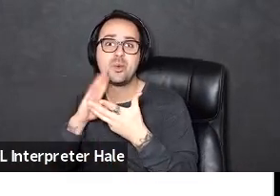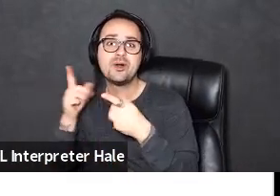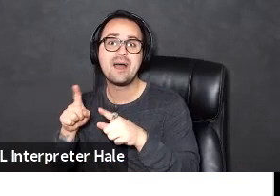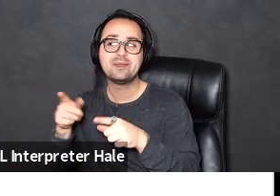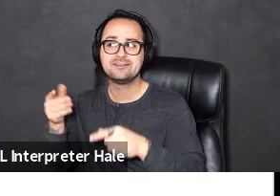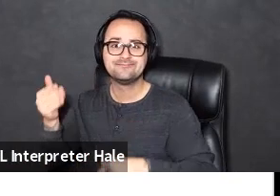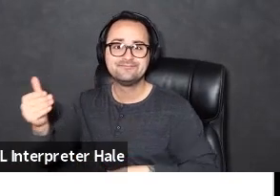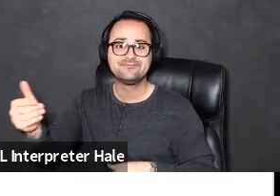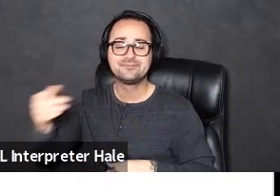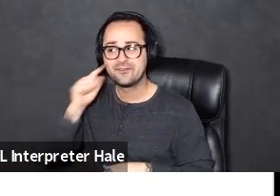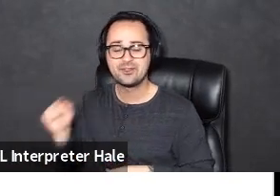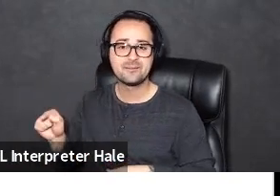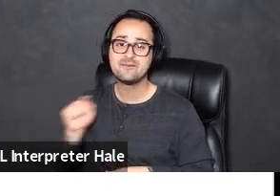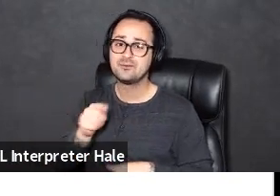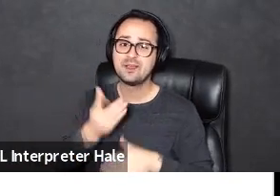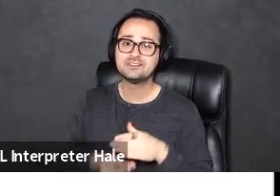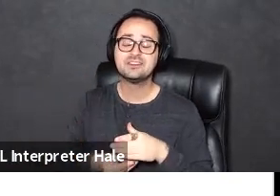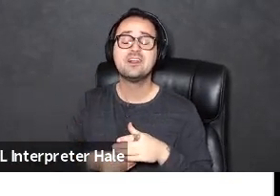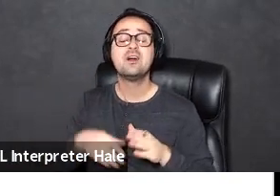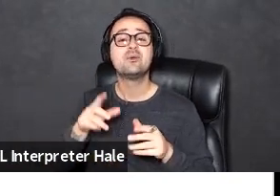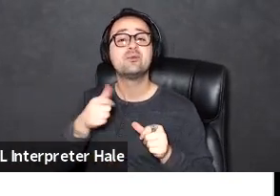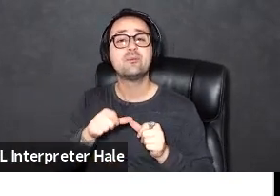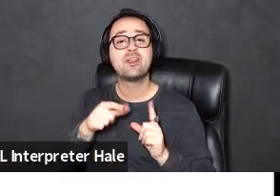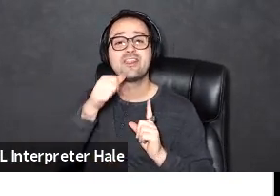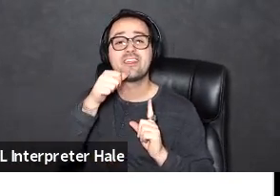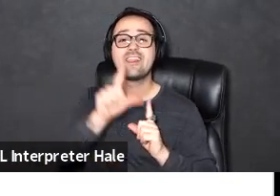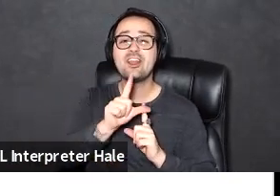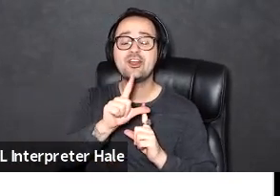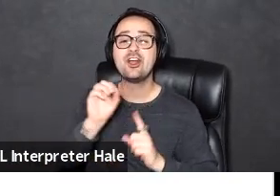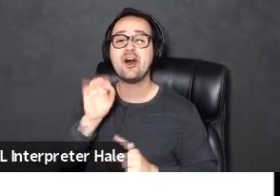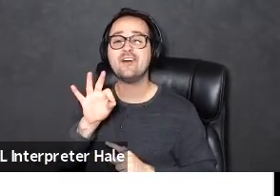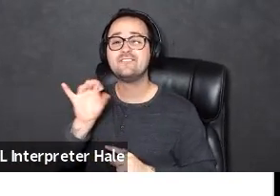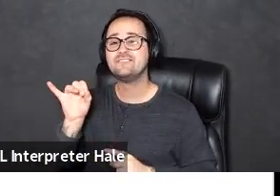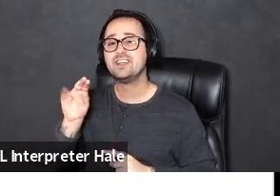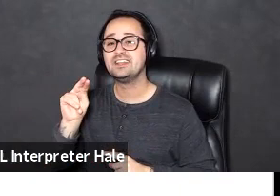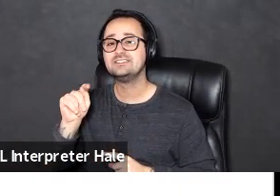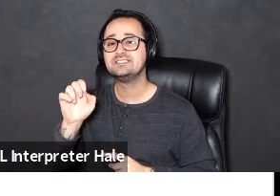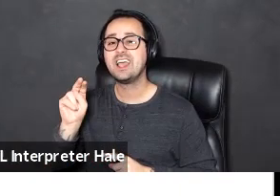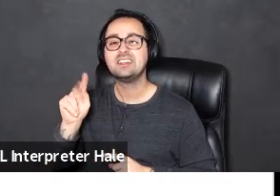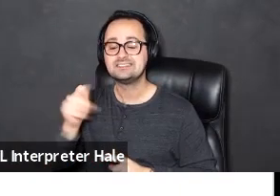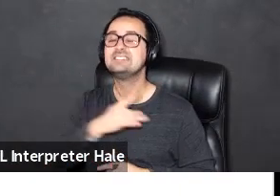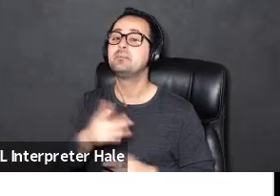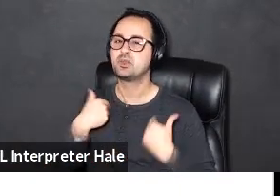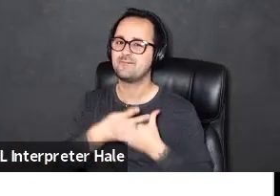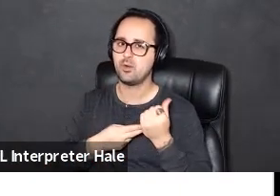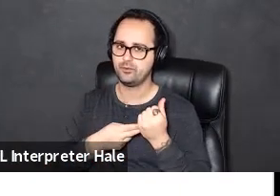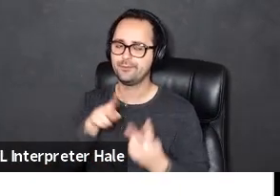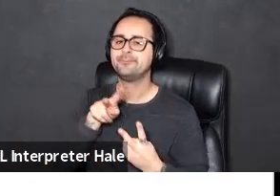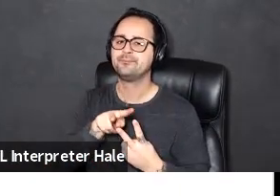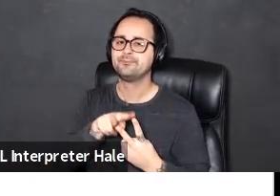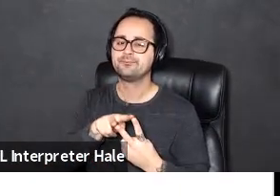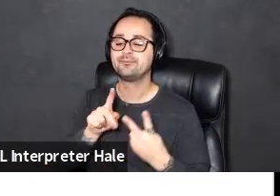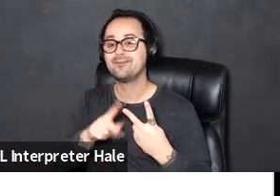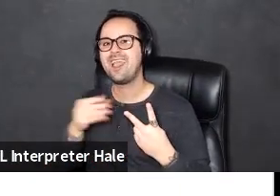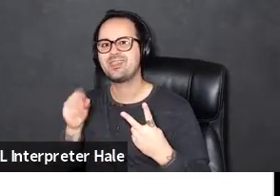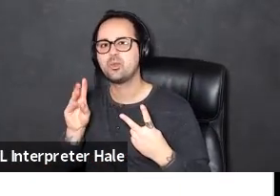Craig mentioned early on, the letter of intent usually goes with this, you know, because one of the things with the will is that not